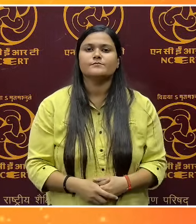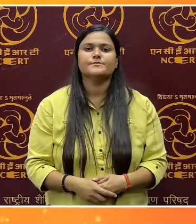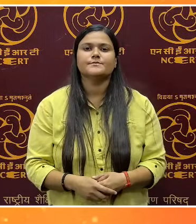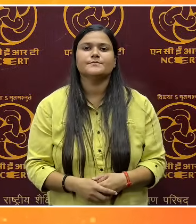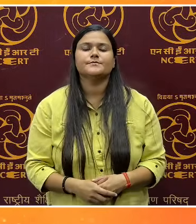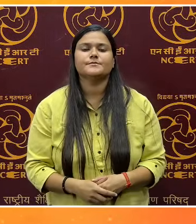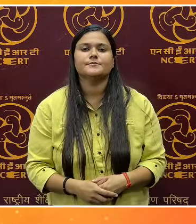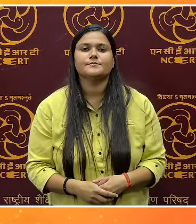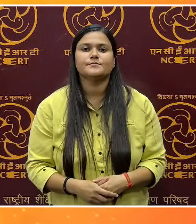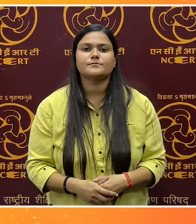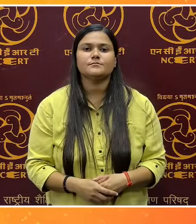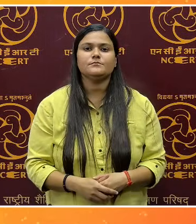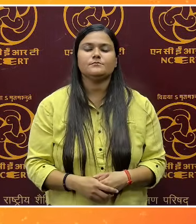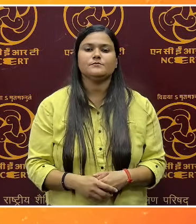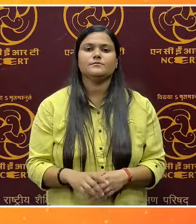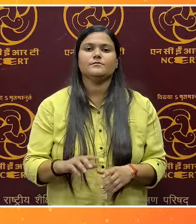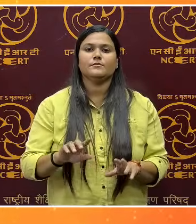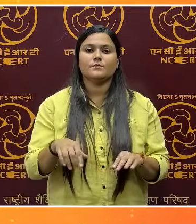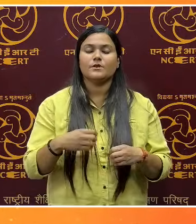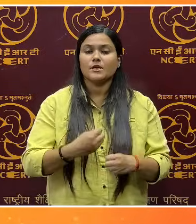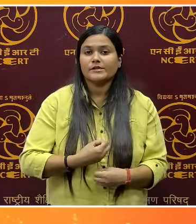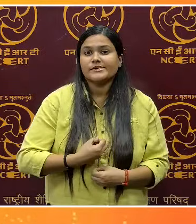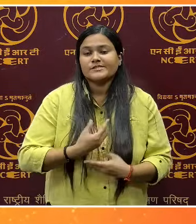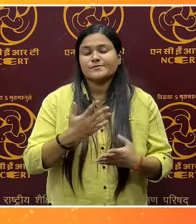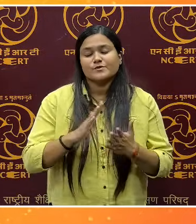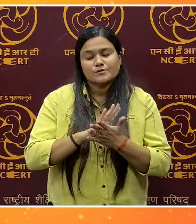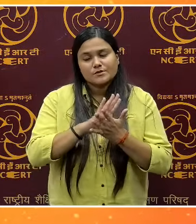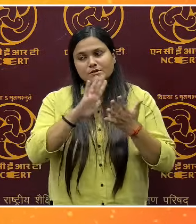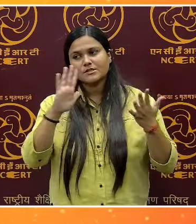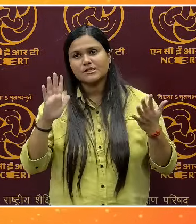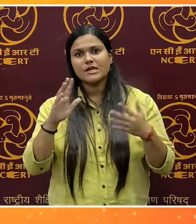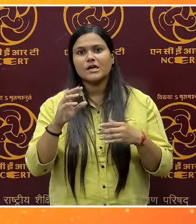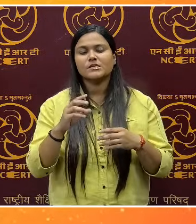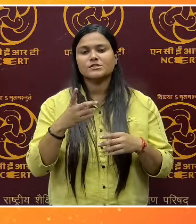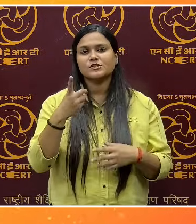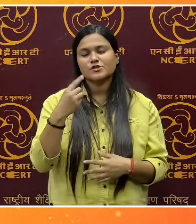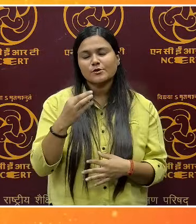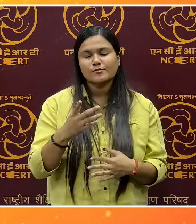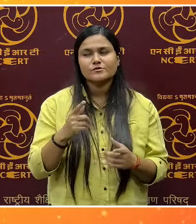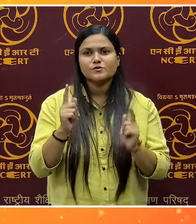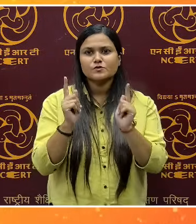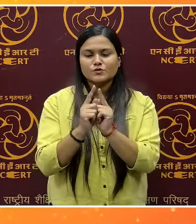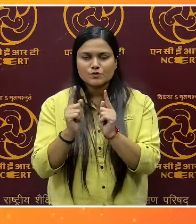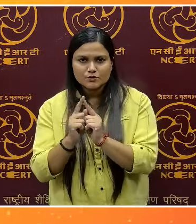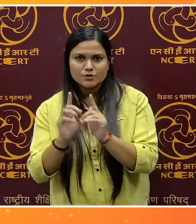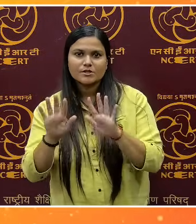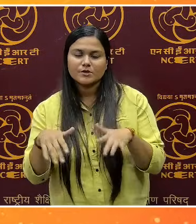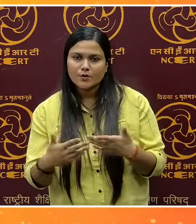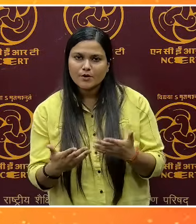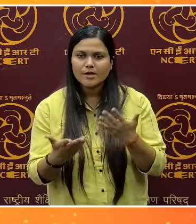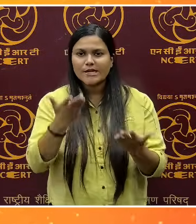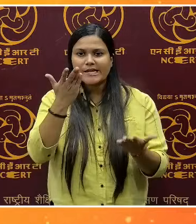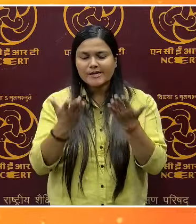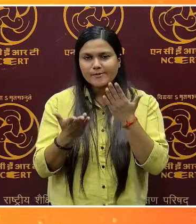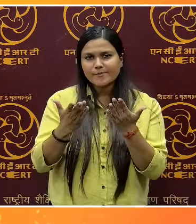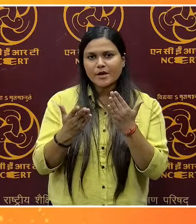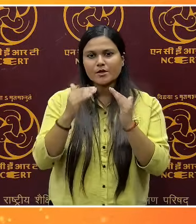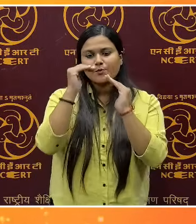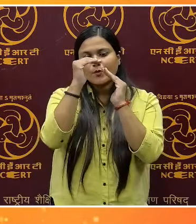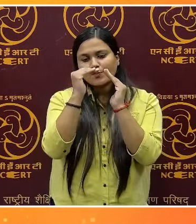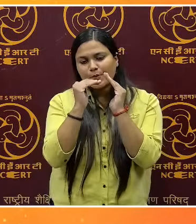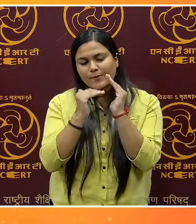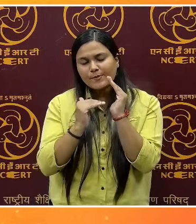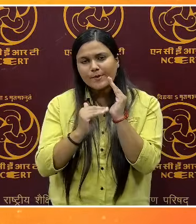exponents, including expressing large numbers in standard form and comparing and ordering